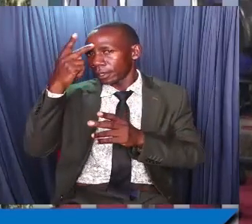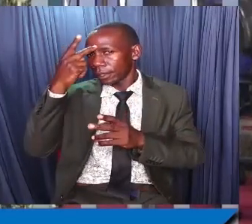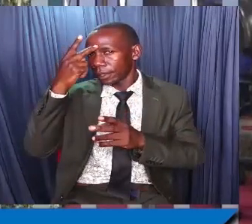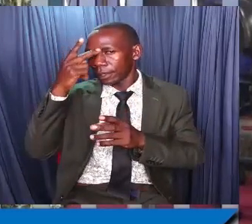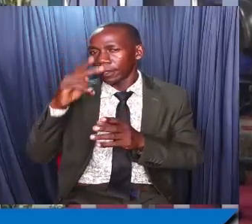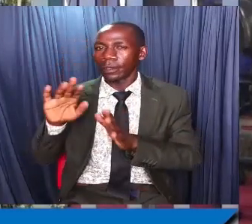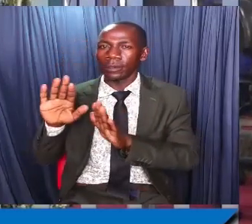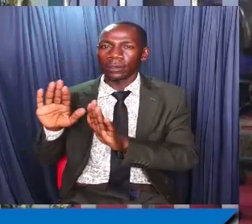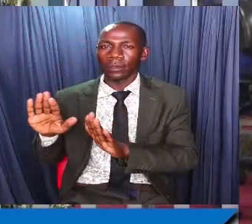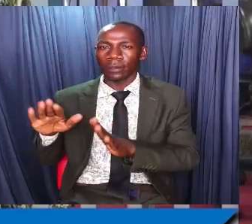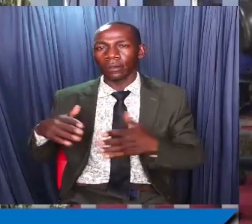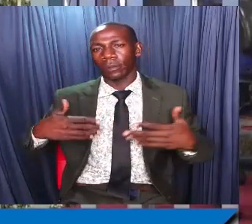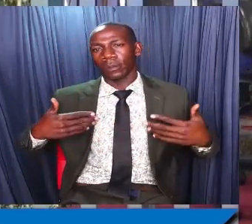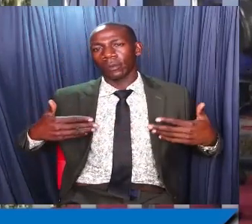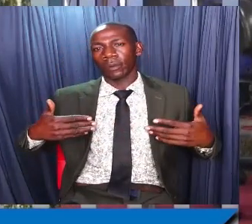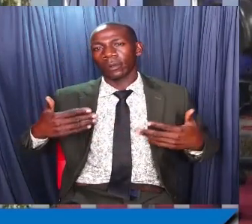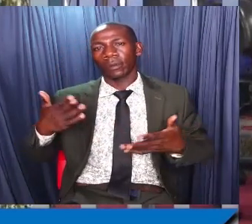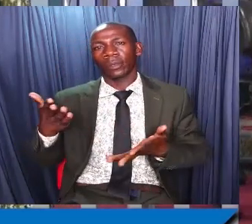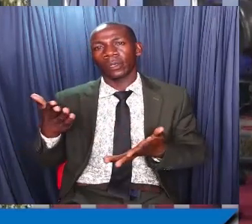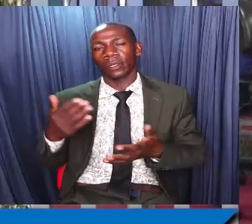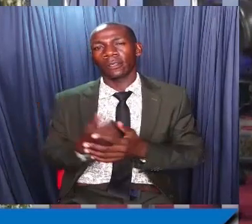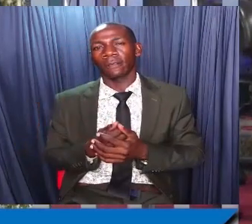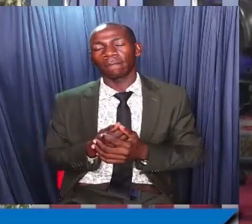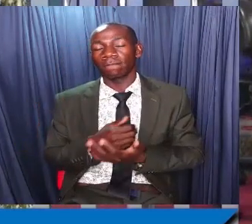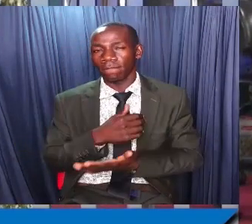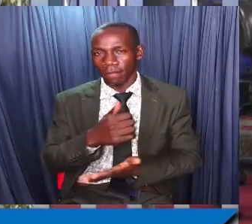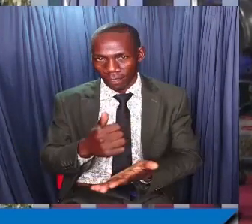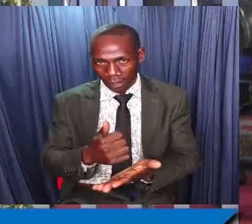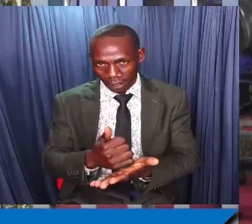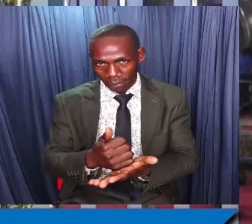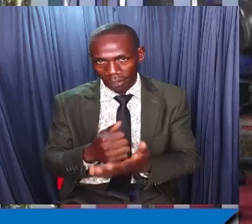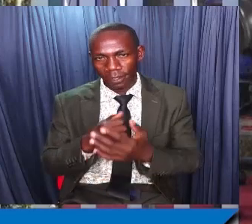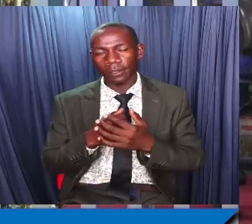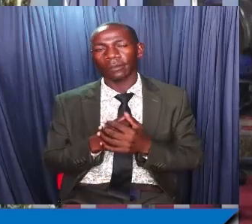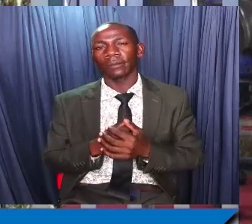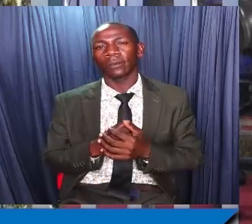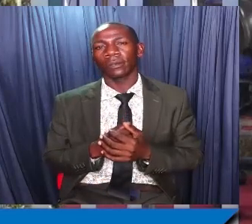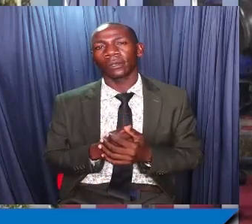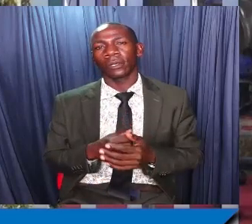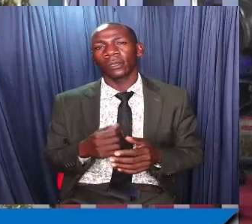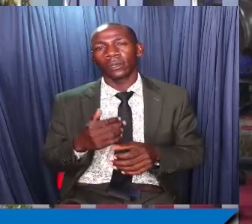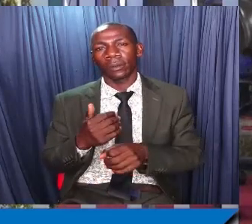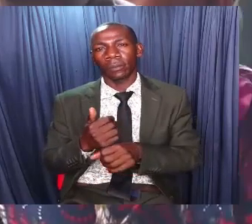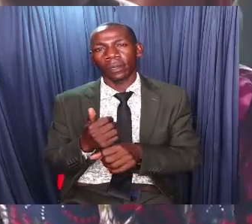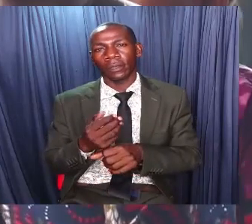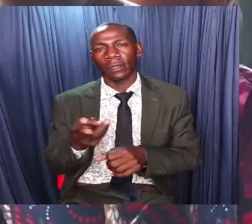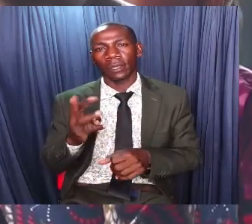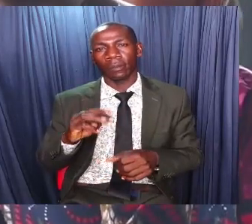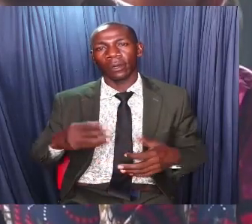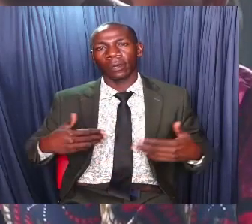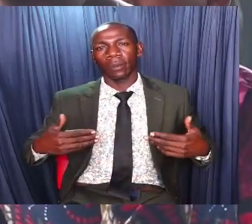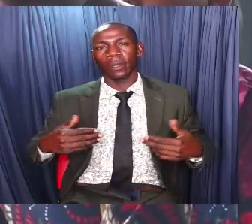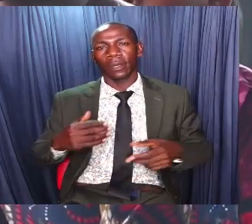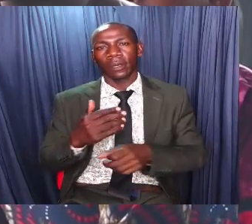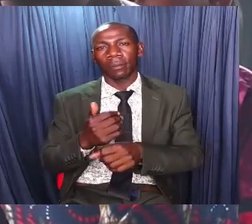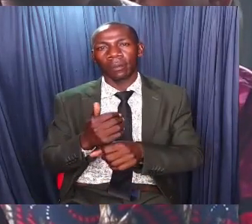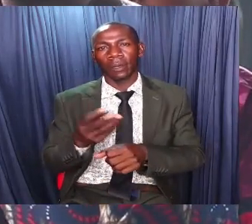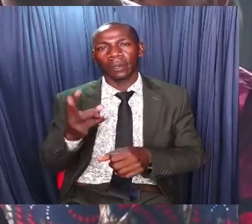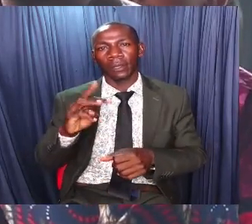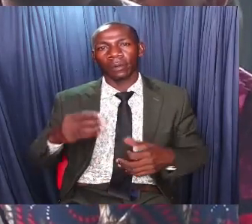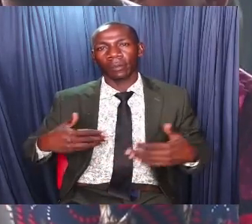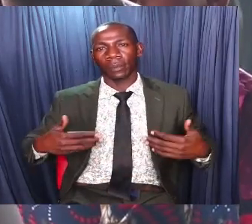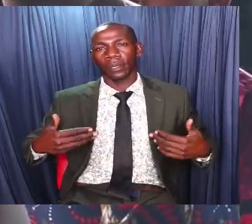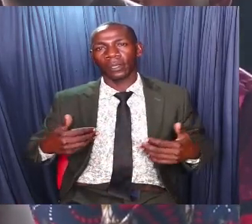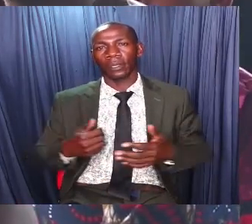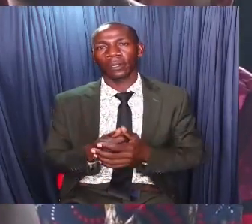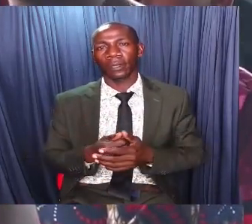Waacha nimfurahishe. Is to make them happy. Bwana Yesu asifiwe sana. Amen. Waacha nimfurahishe. Let me make happy. Waacha nimfurahishe. Let me make